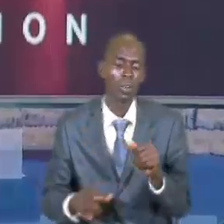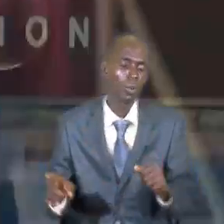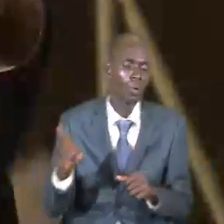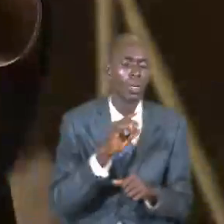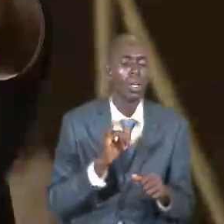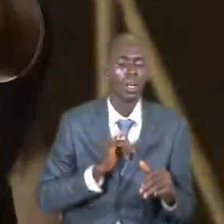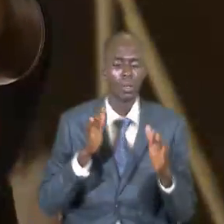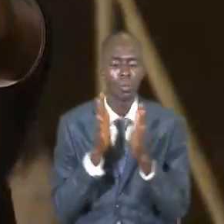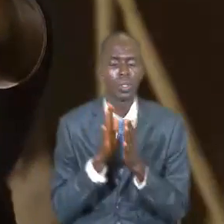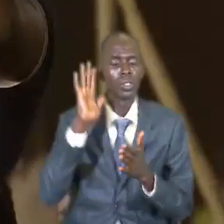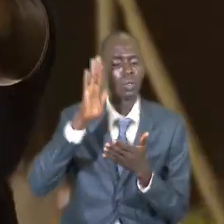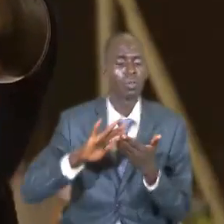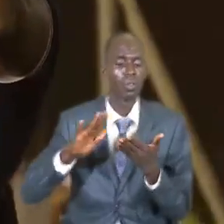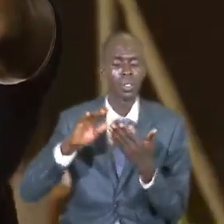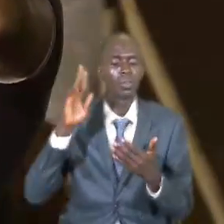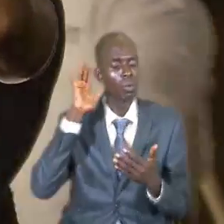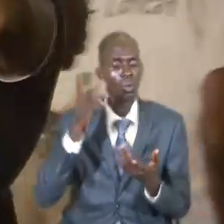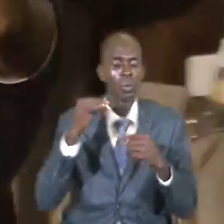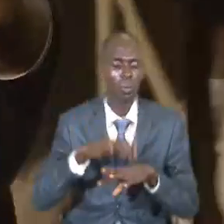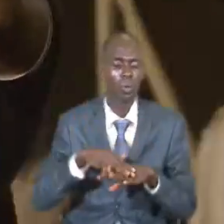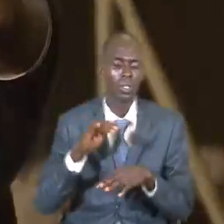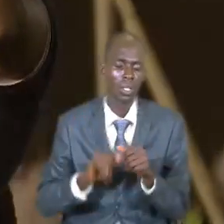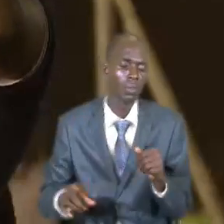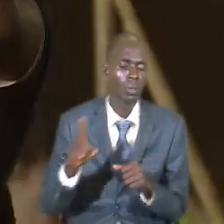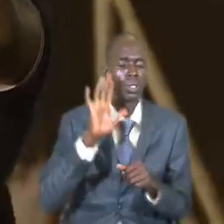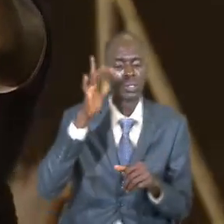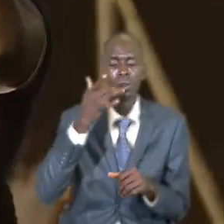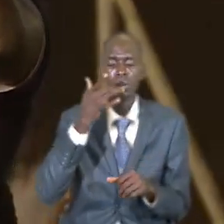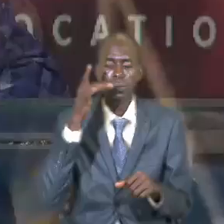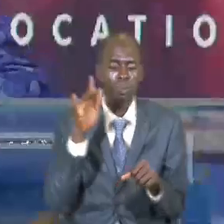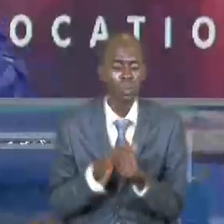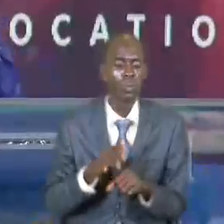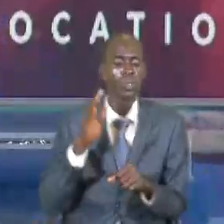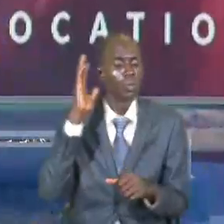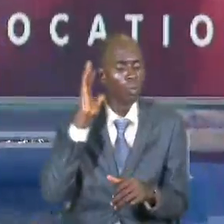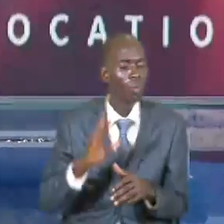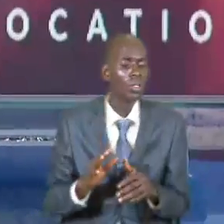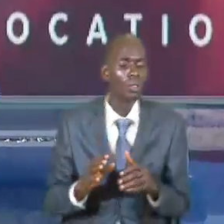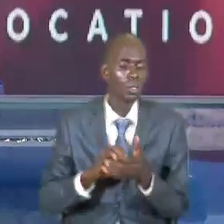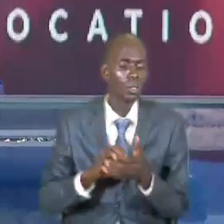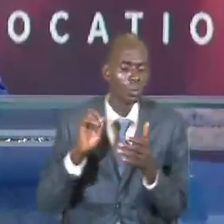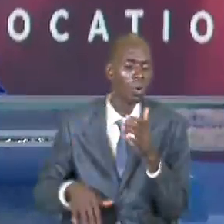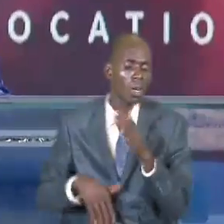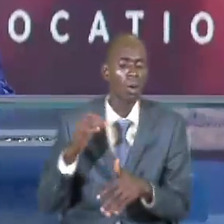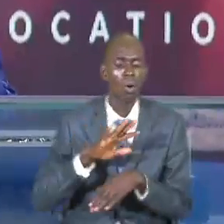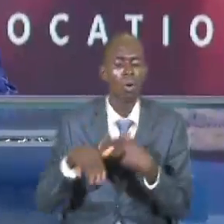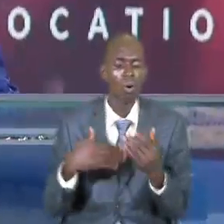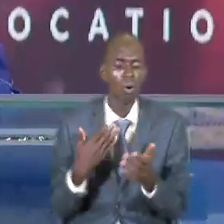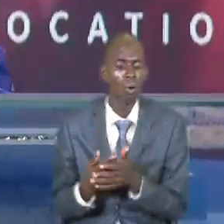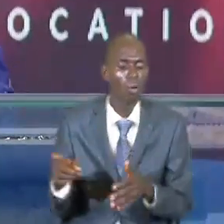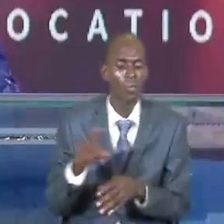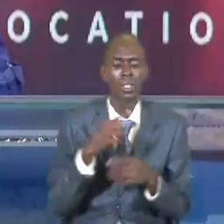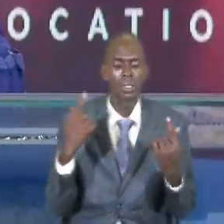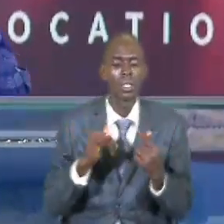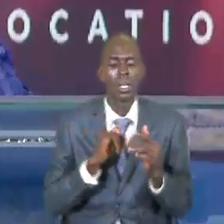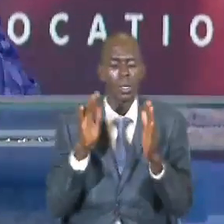everyone. Your promise, you'll blot out all their sins. And I pray right now, from their life, from their